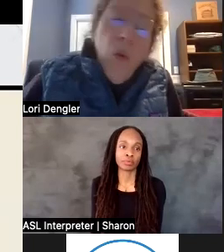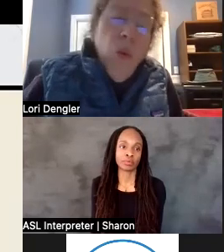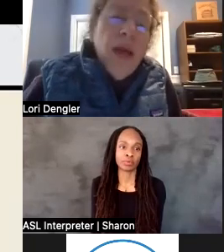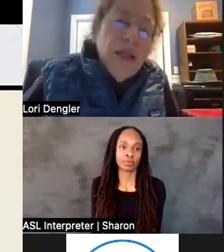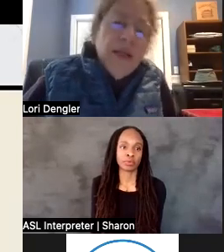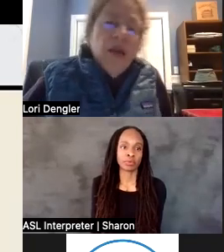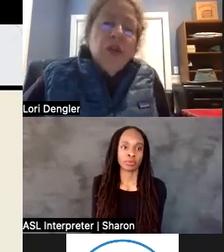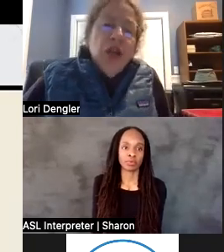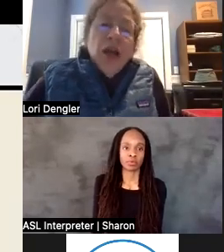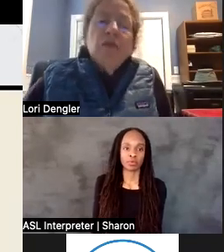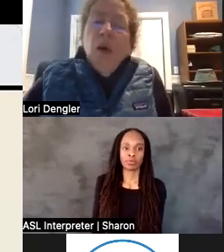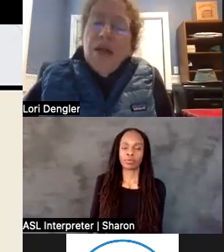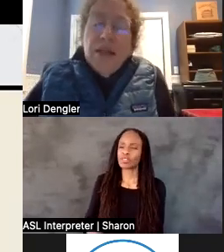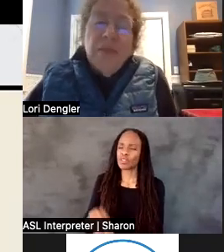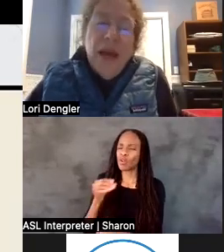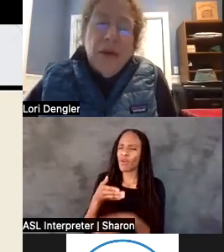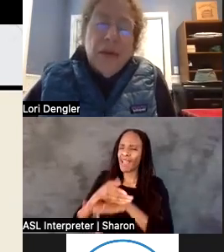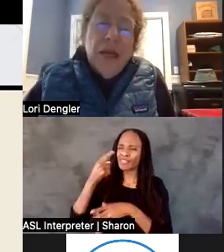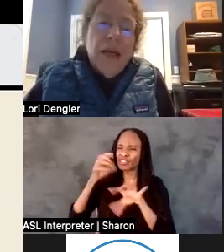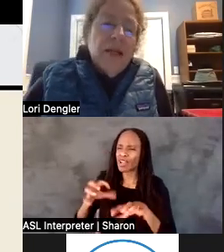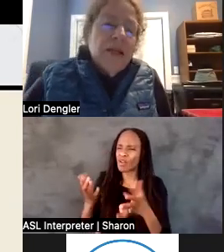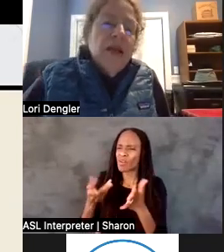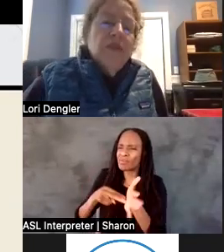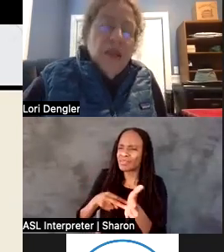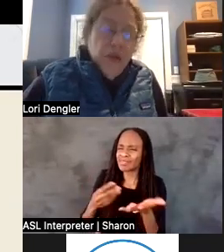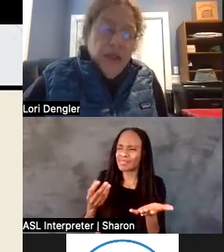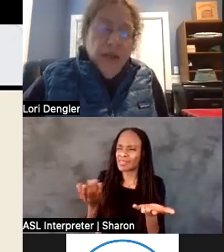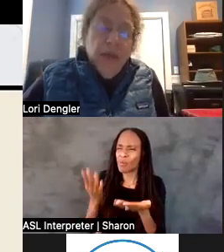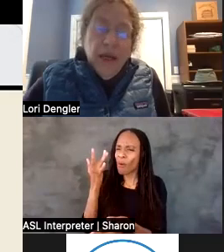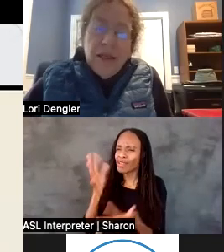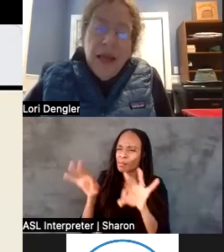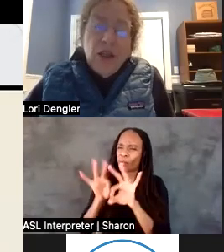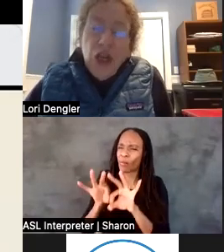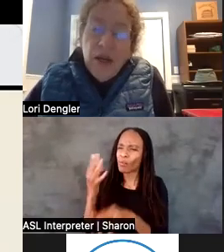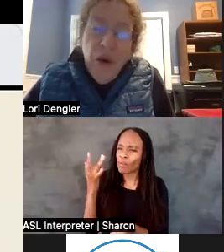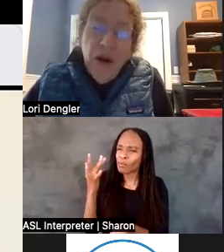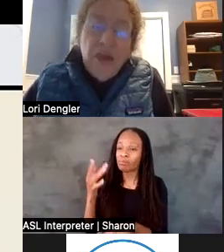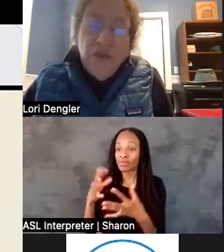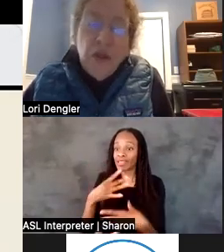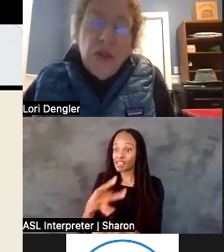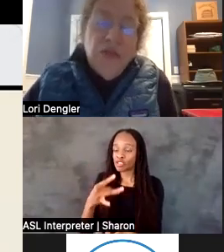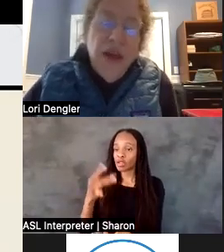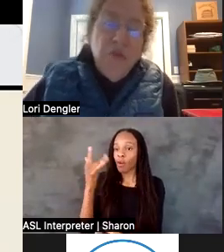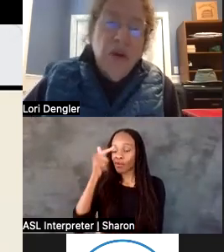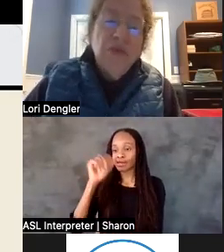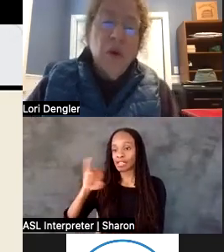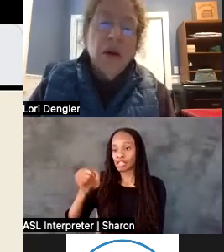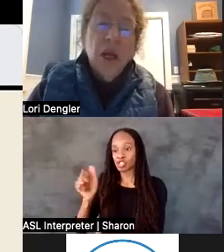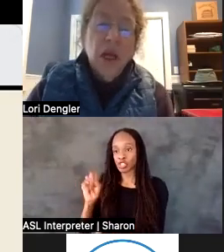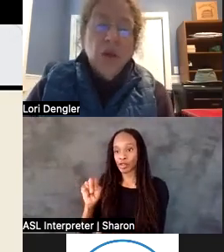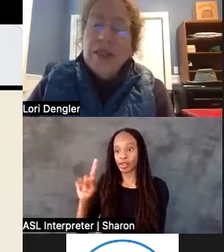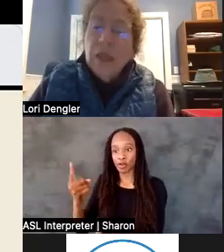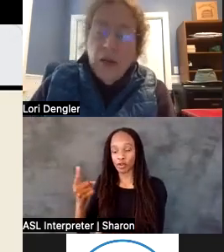So what is an aftershock and why does it matter? It's kind of interesting because that January 1st,